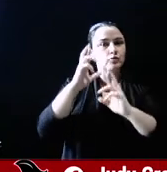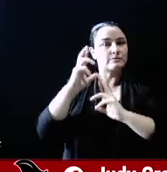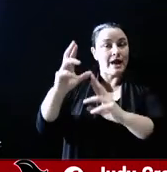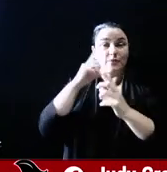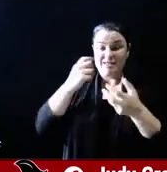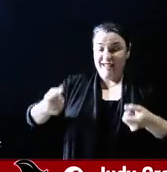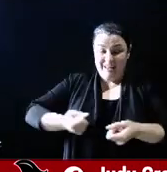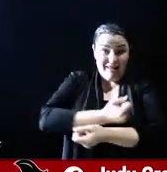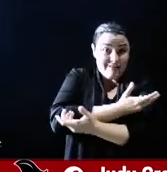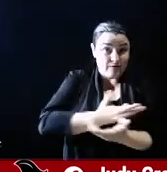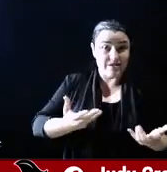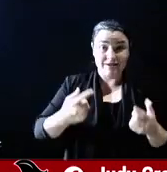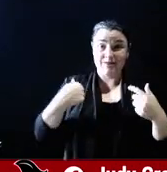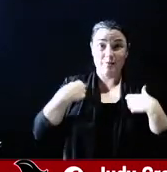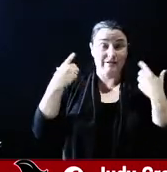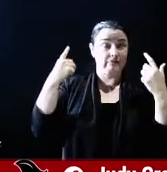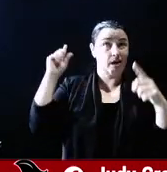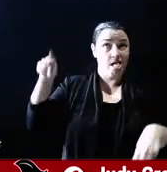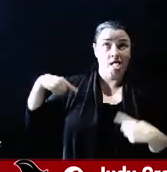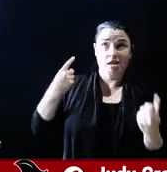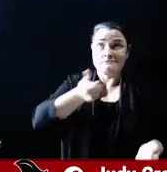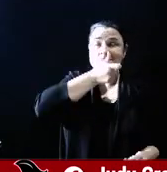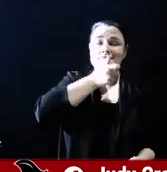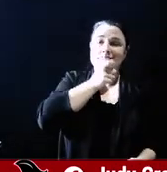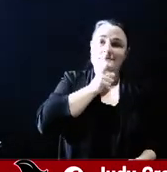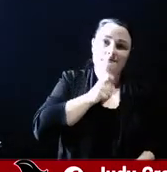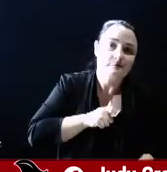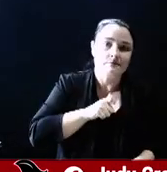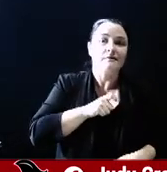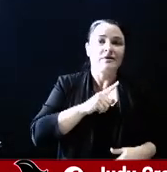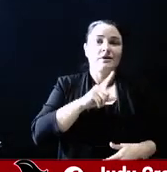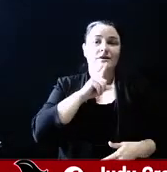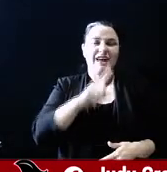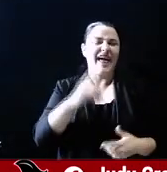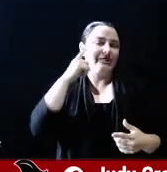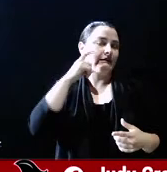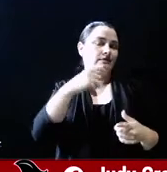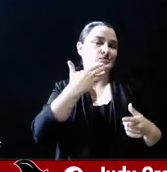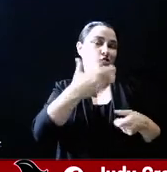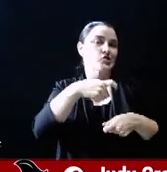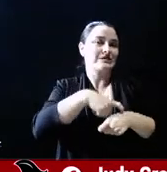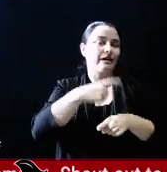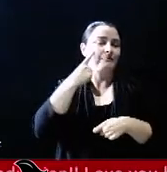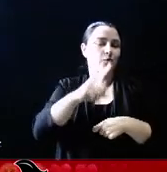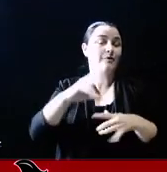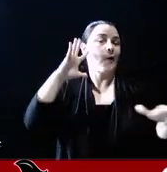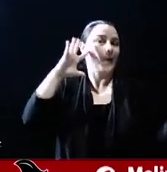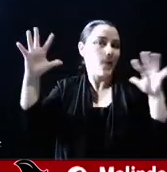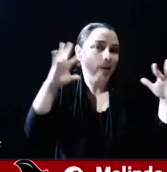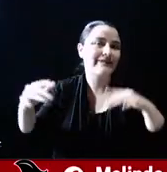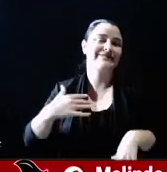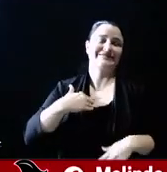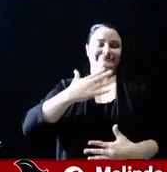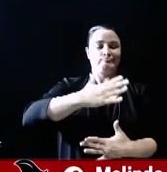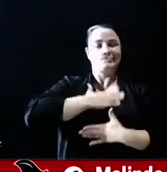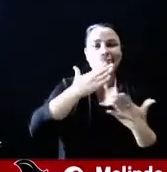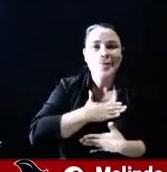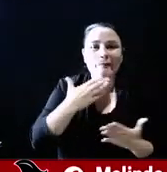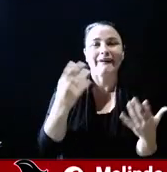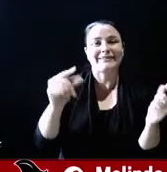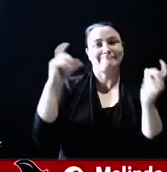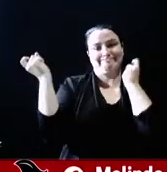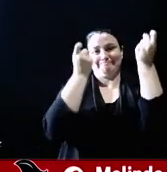been through, all our graduates have been through, I'm thinking it's a time for noise, joy, and